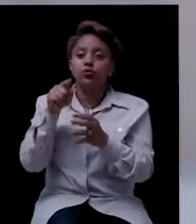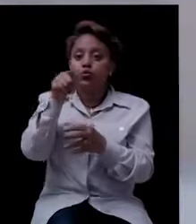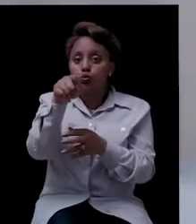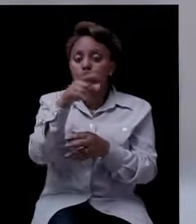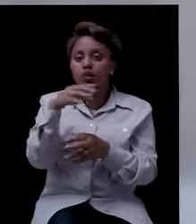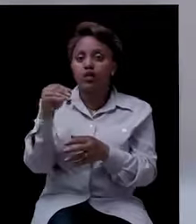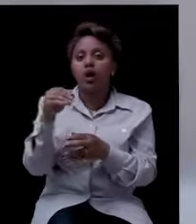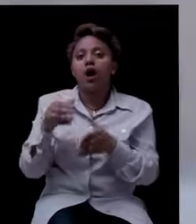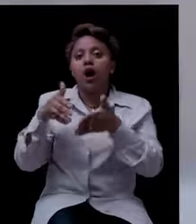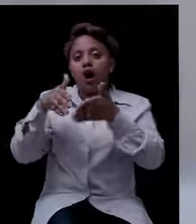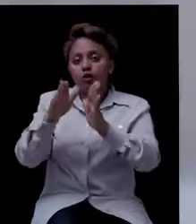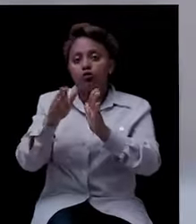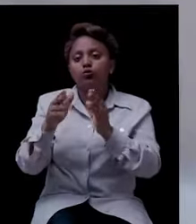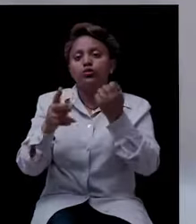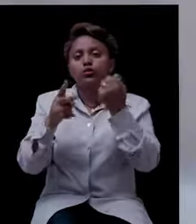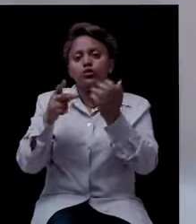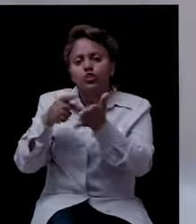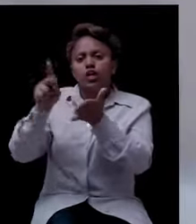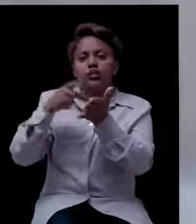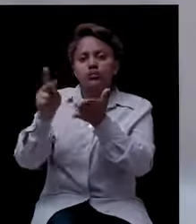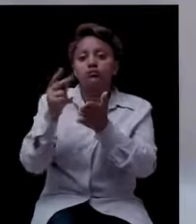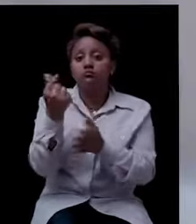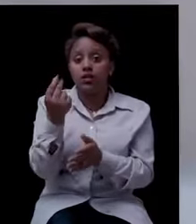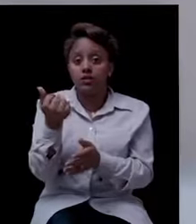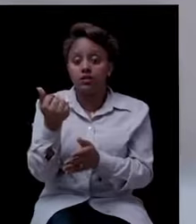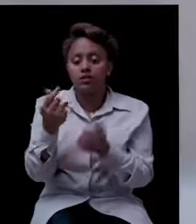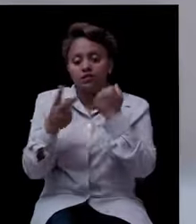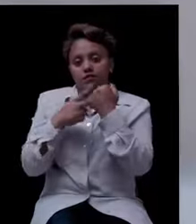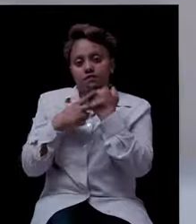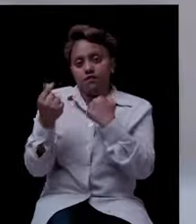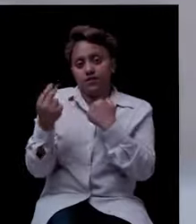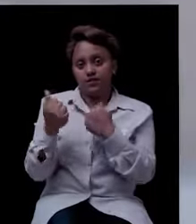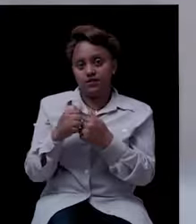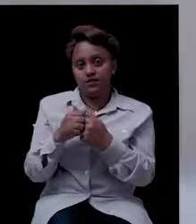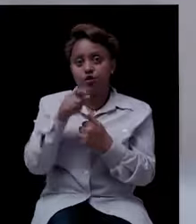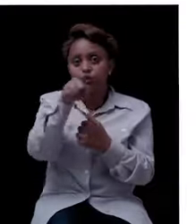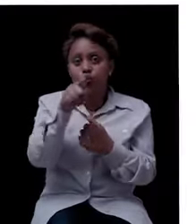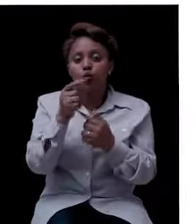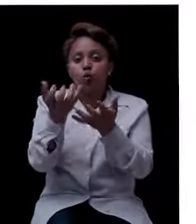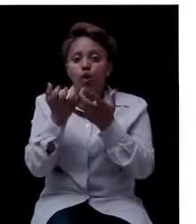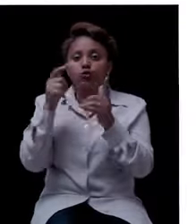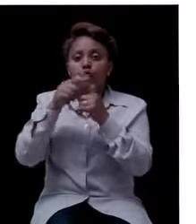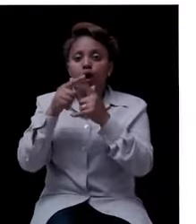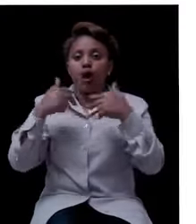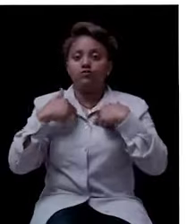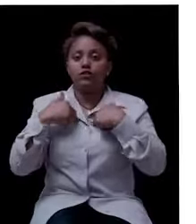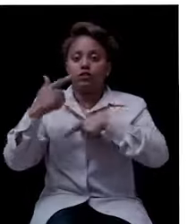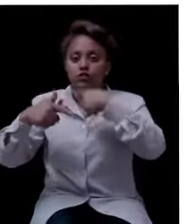money. You can send your money to anyone you want to without having to go through a bank. Number